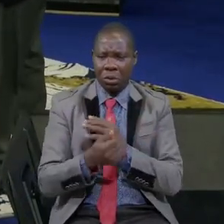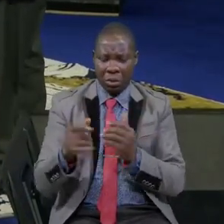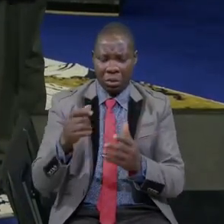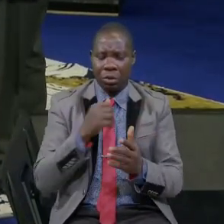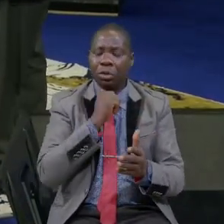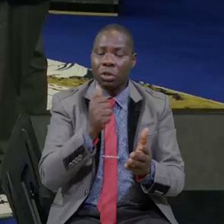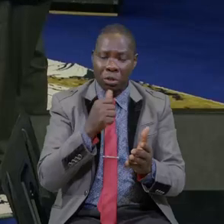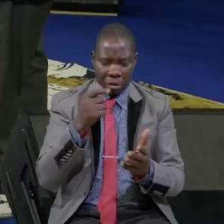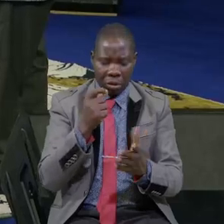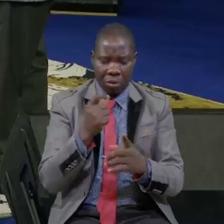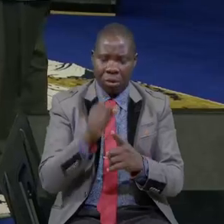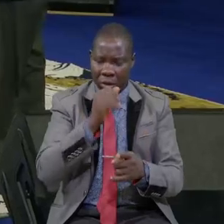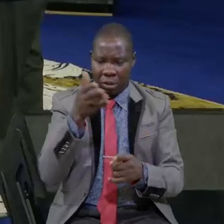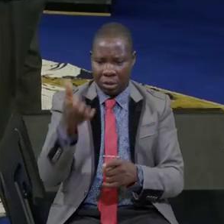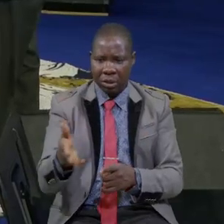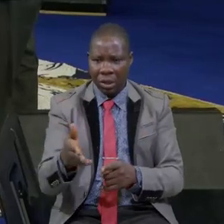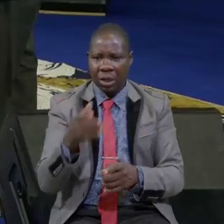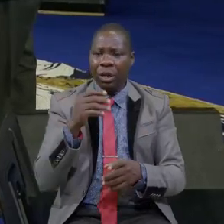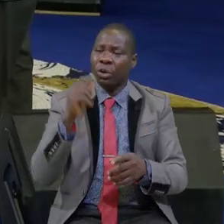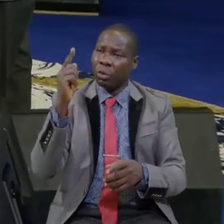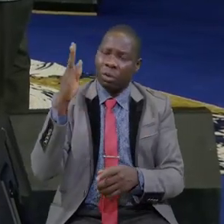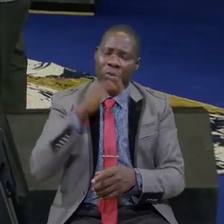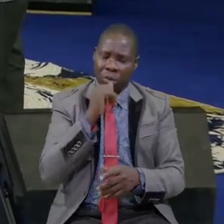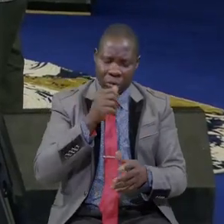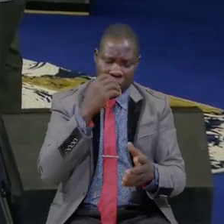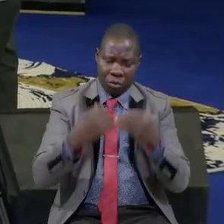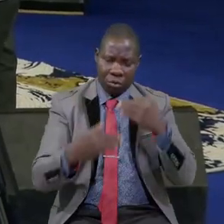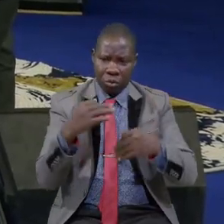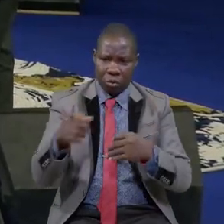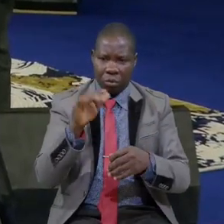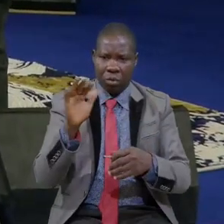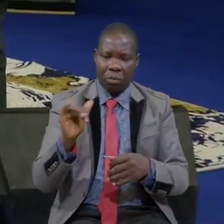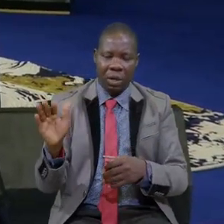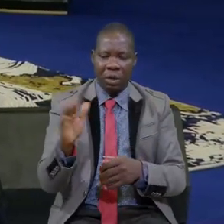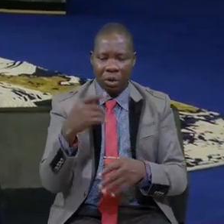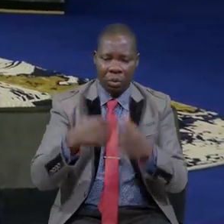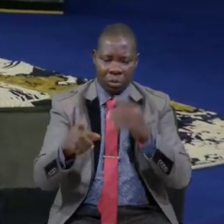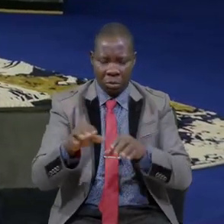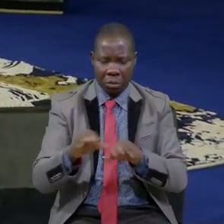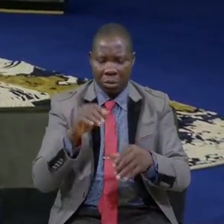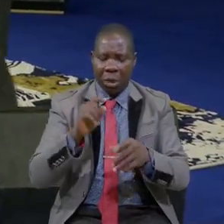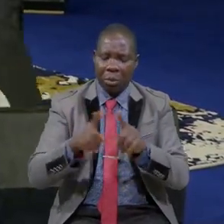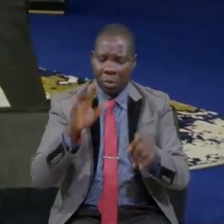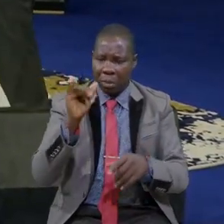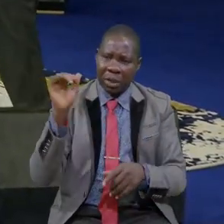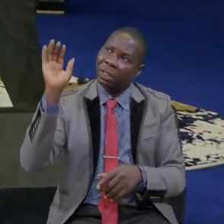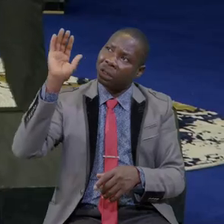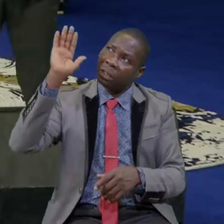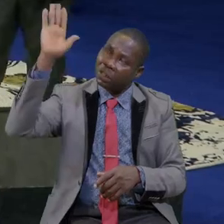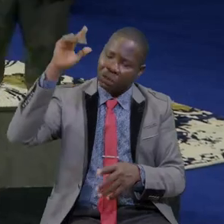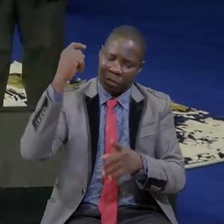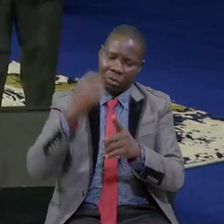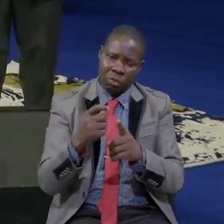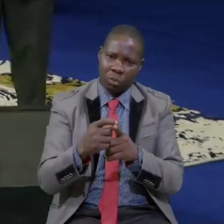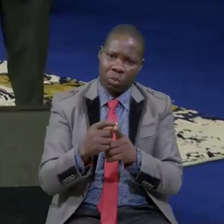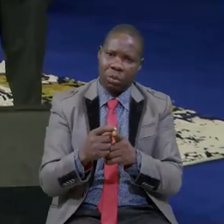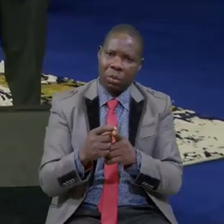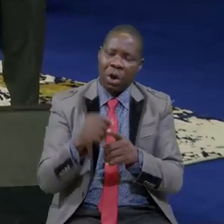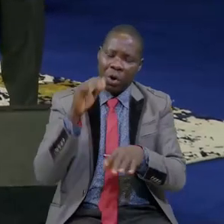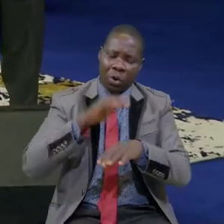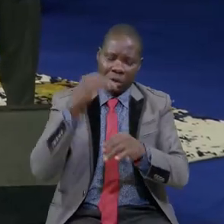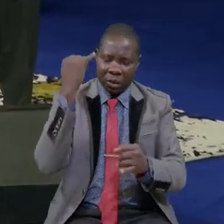going to judge you by his word and when we appear before him on the final day it will open his word it's